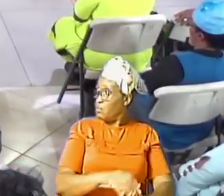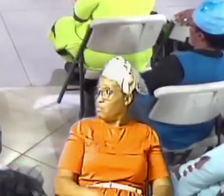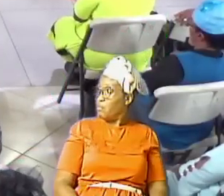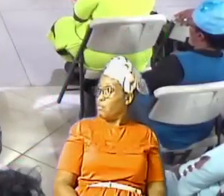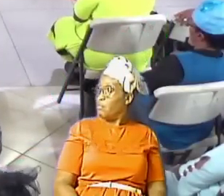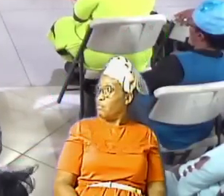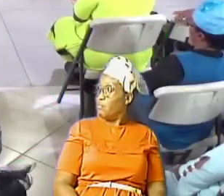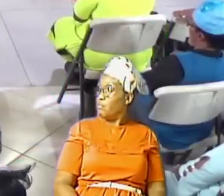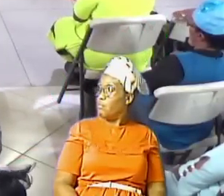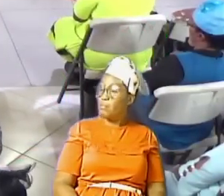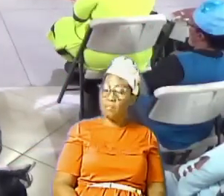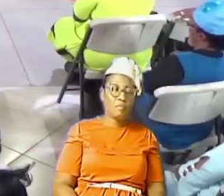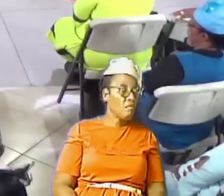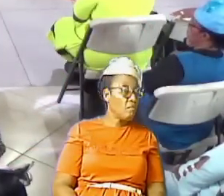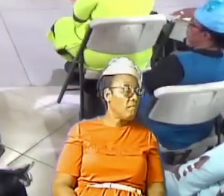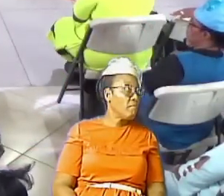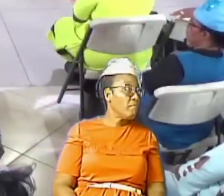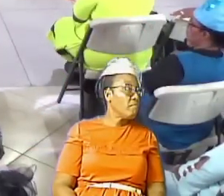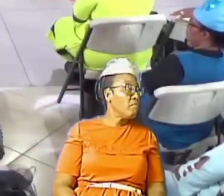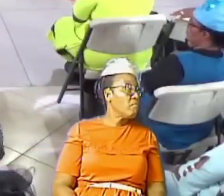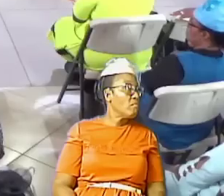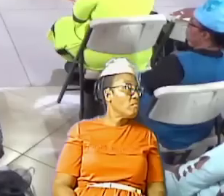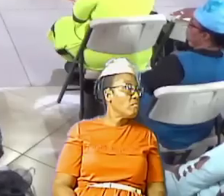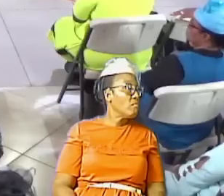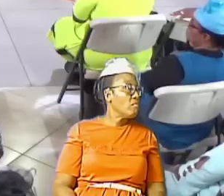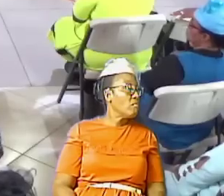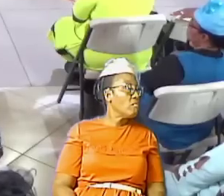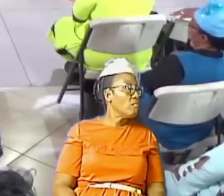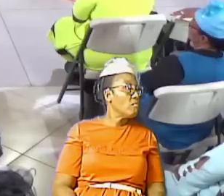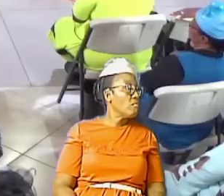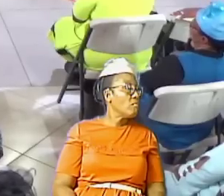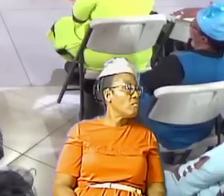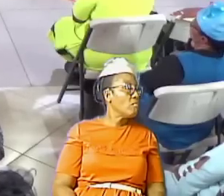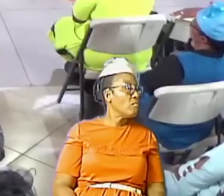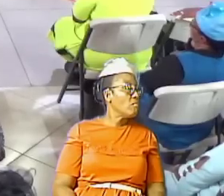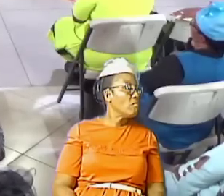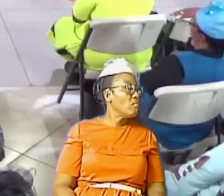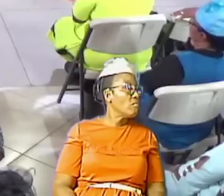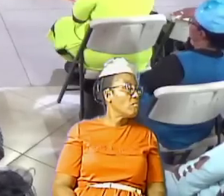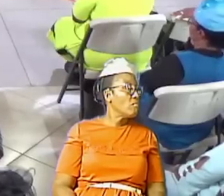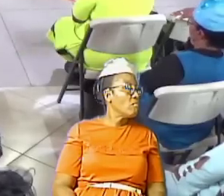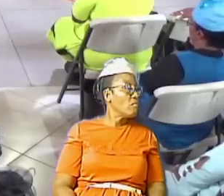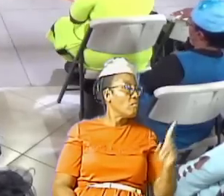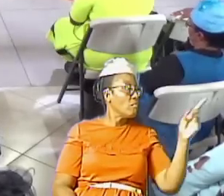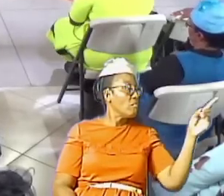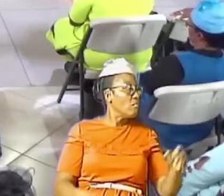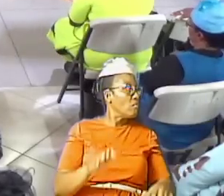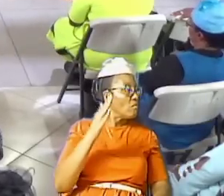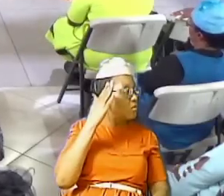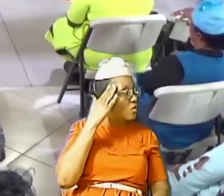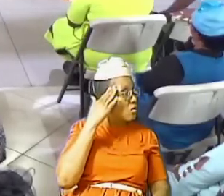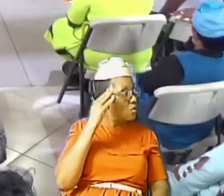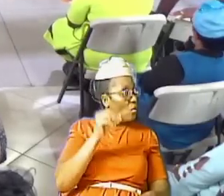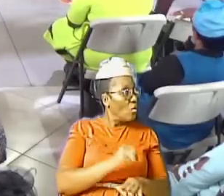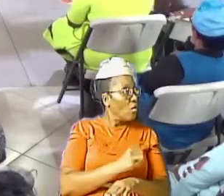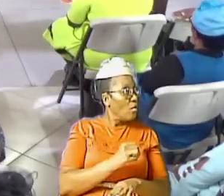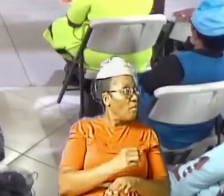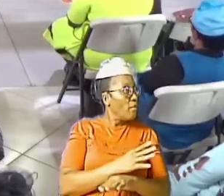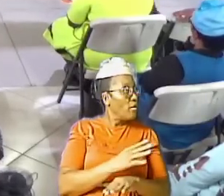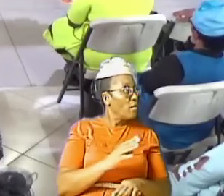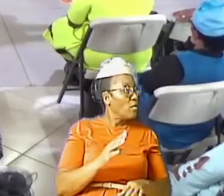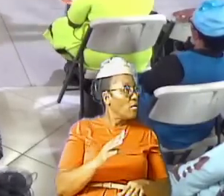Praise God. Amen. I know, hallelujah. I know Minister